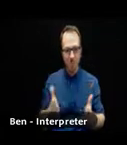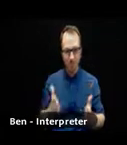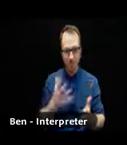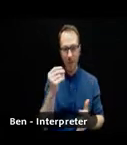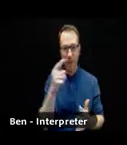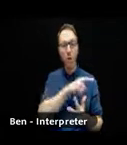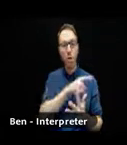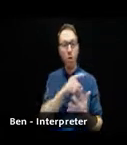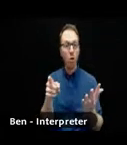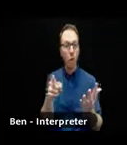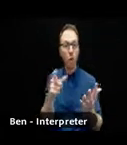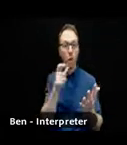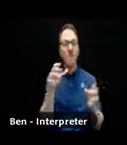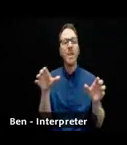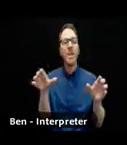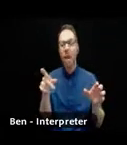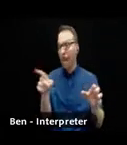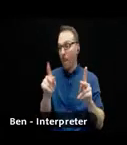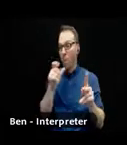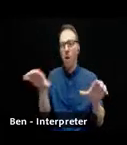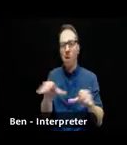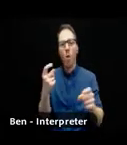harm, about how these processes could be